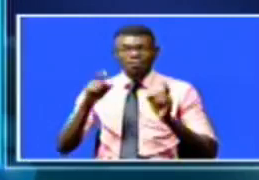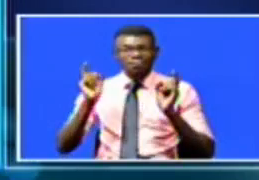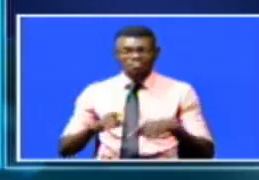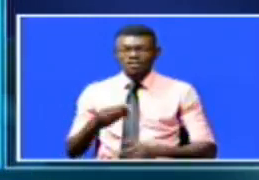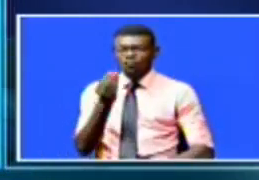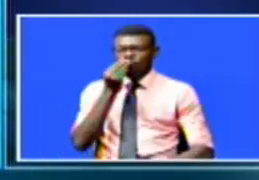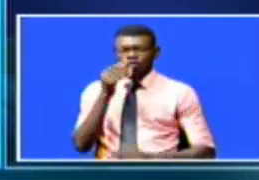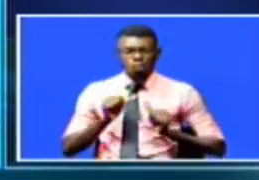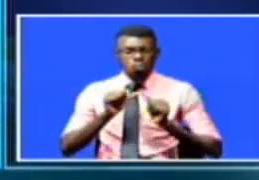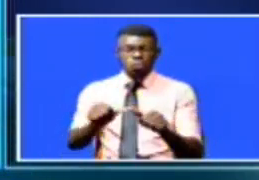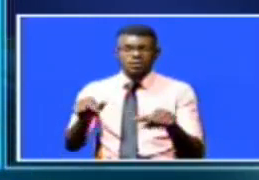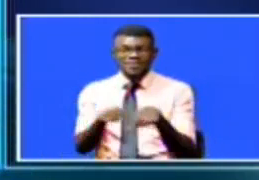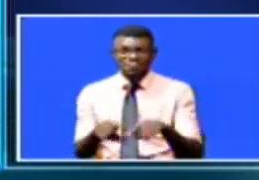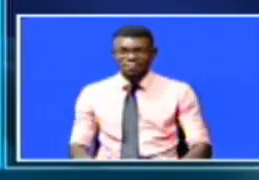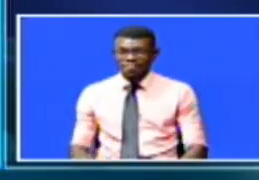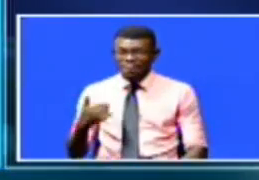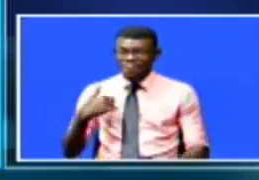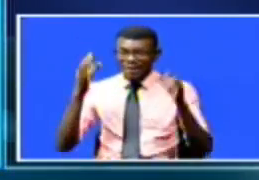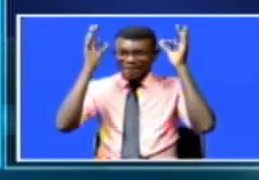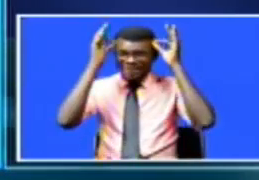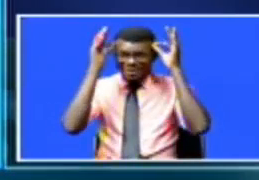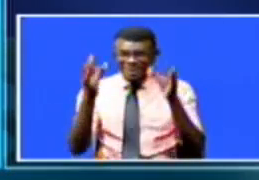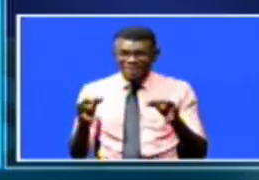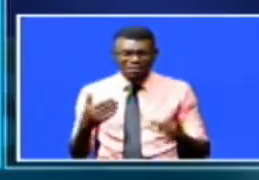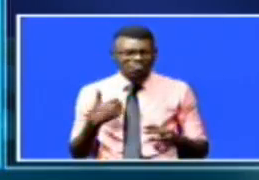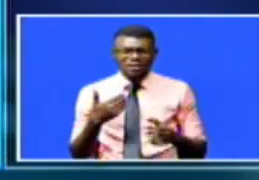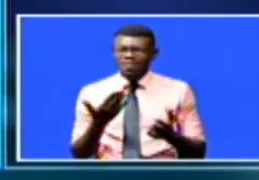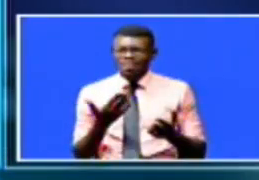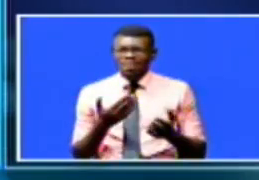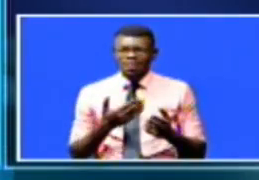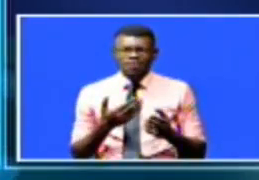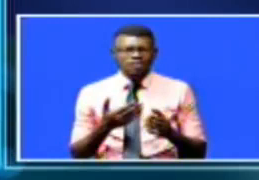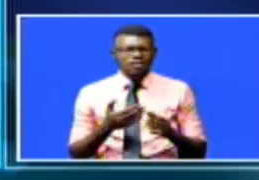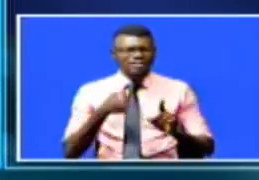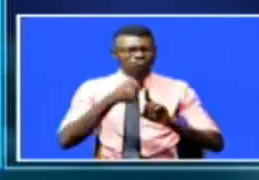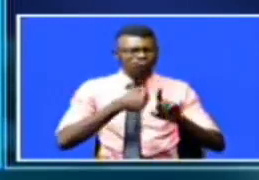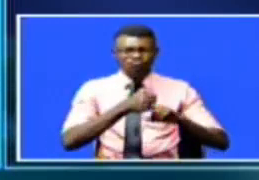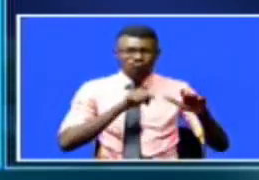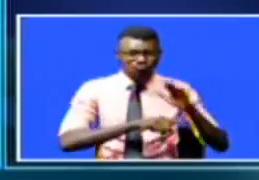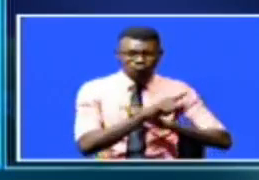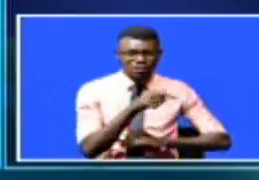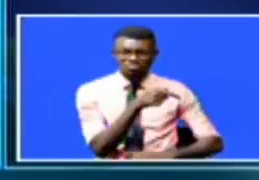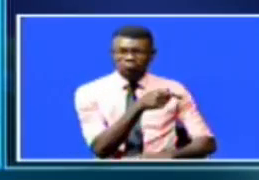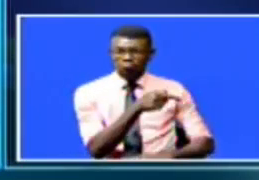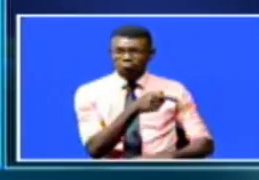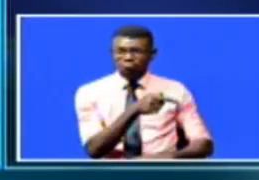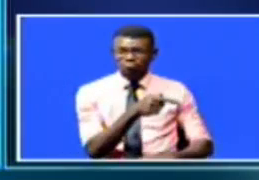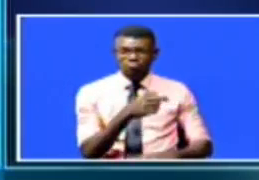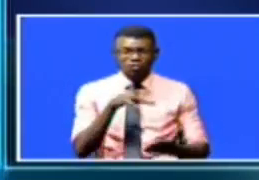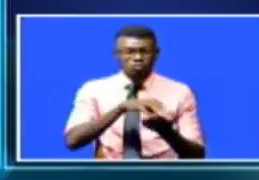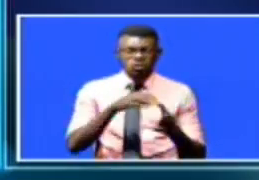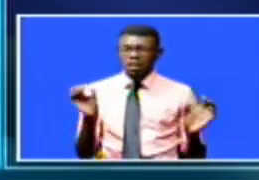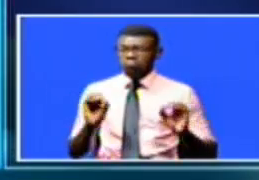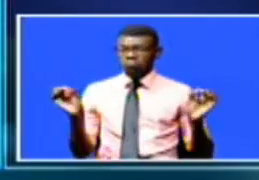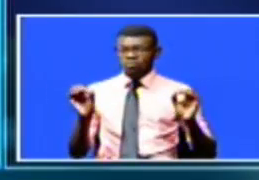on the table. That is the reason why I decided not to pursue that by myself. It is not something which, you